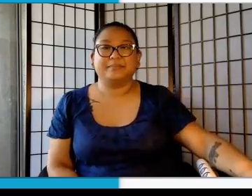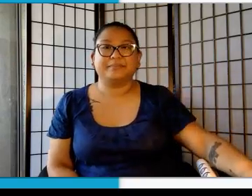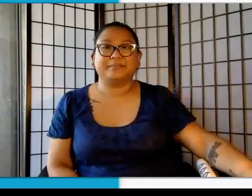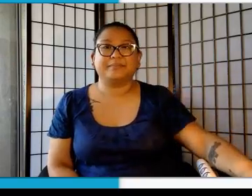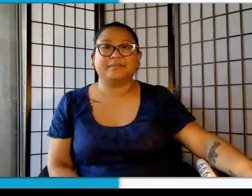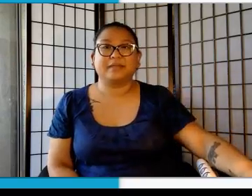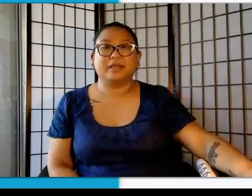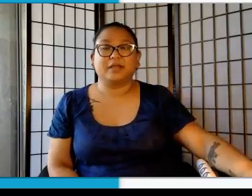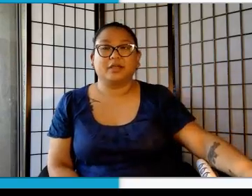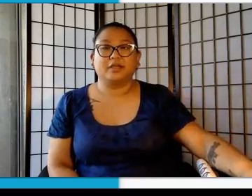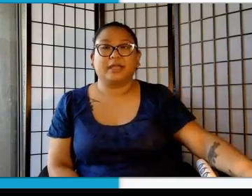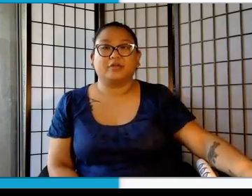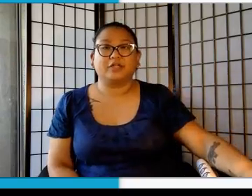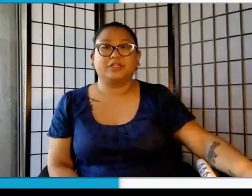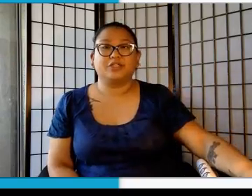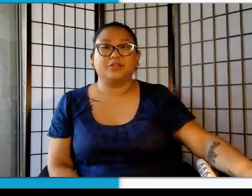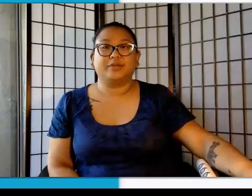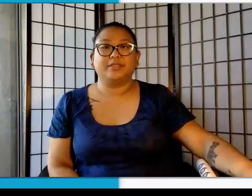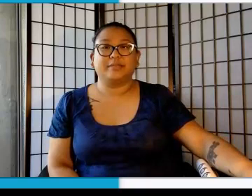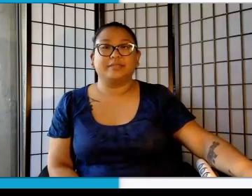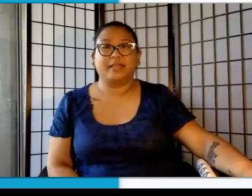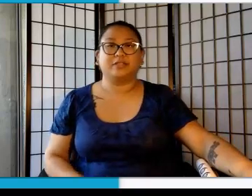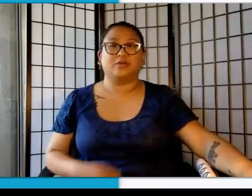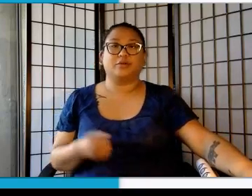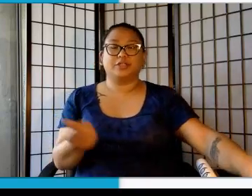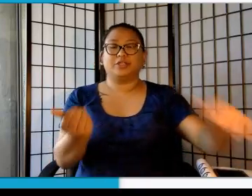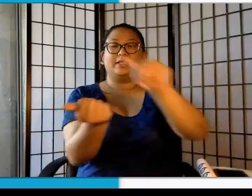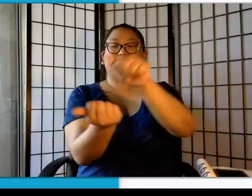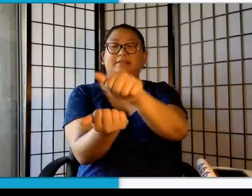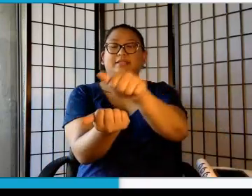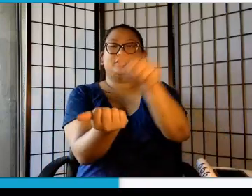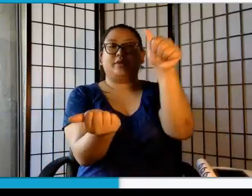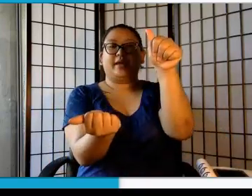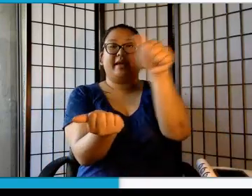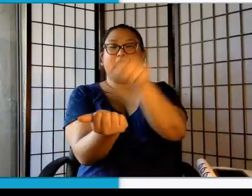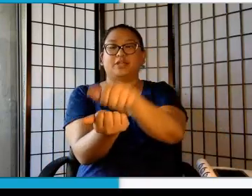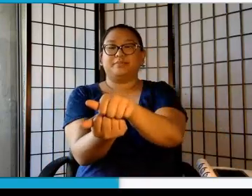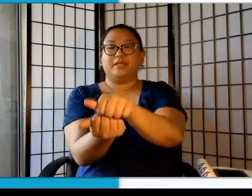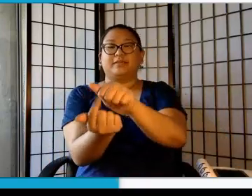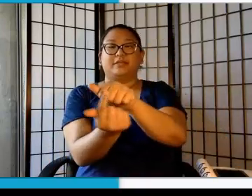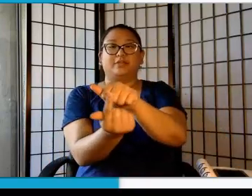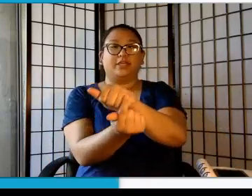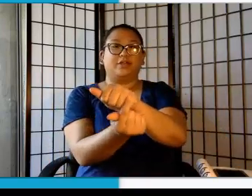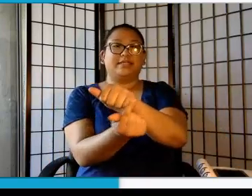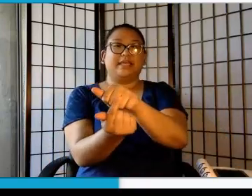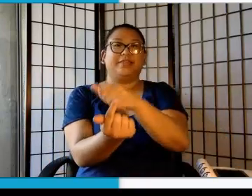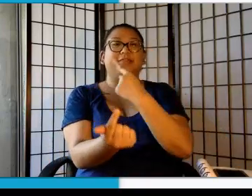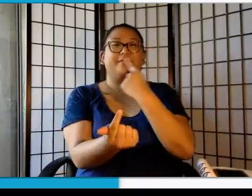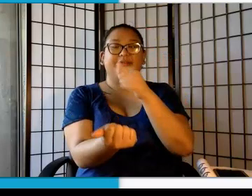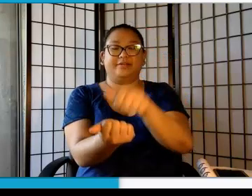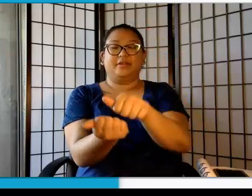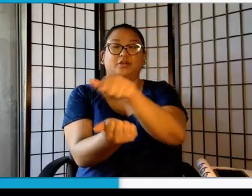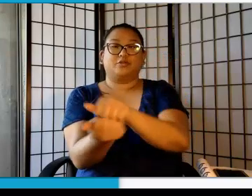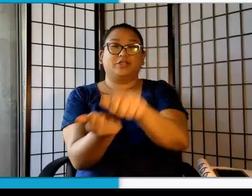Spicy. Now, crunchy and chewy are the same sign. So crunchy is like this, 2 A-hand shapes. These are like your